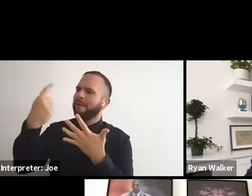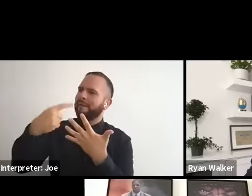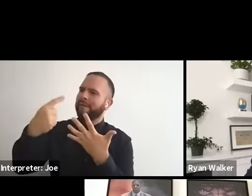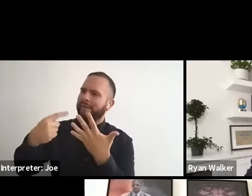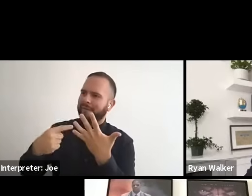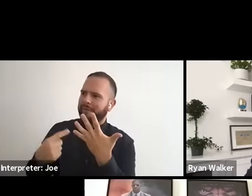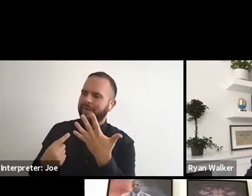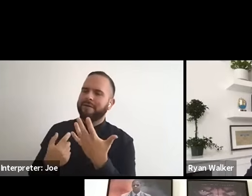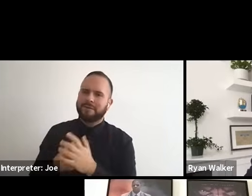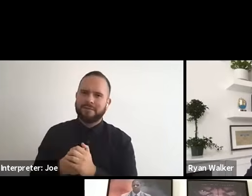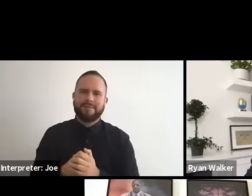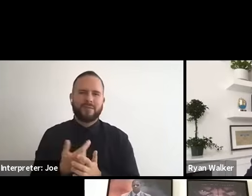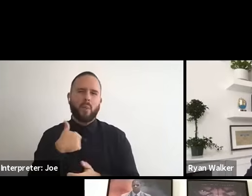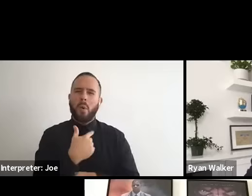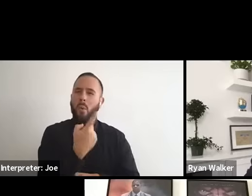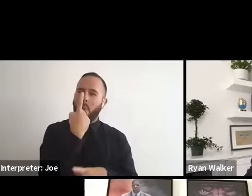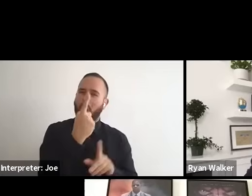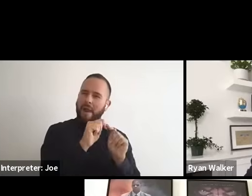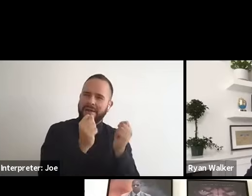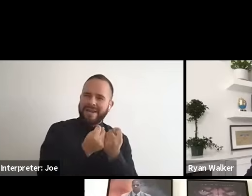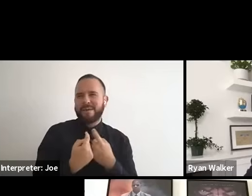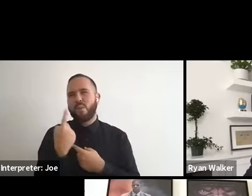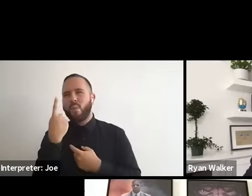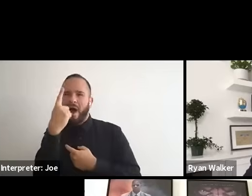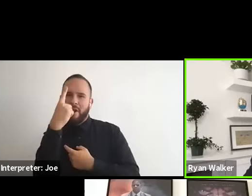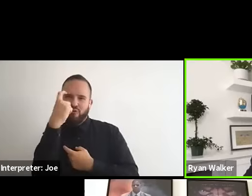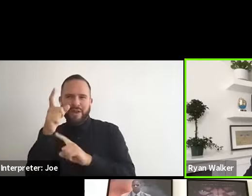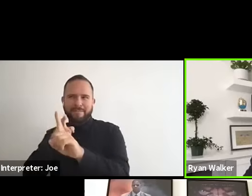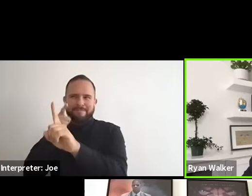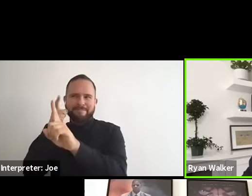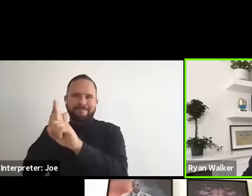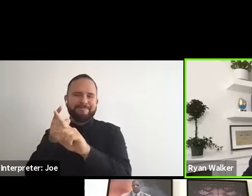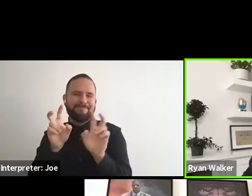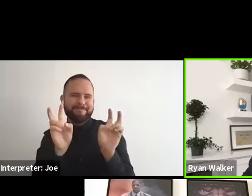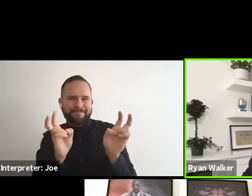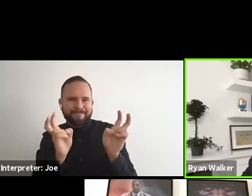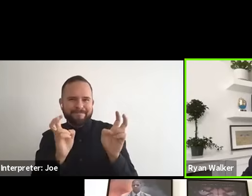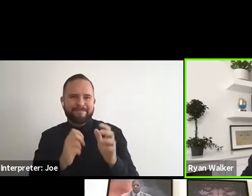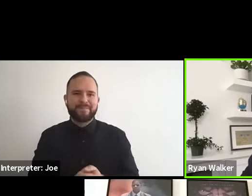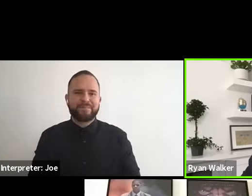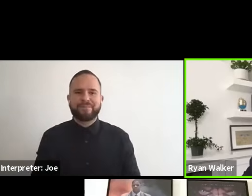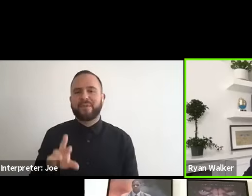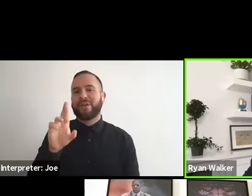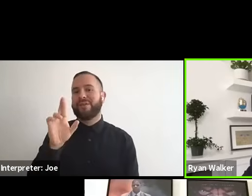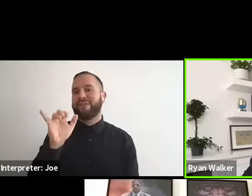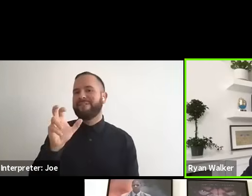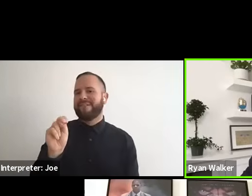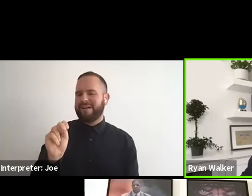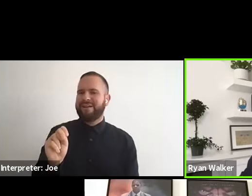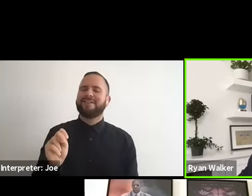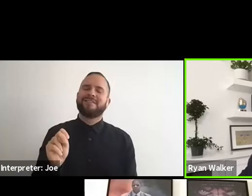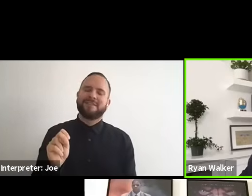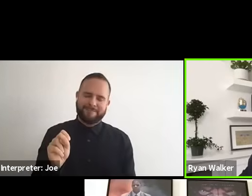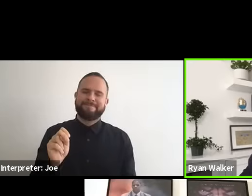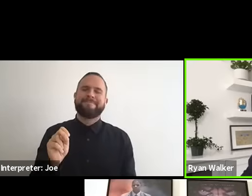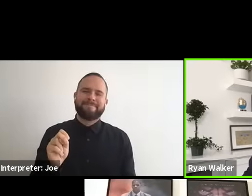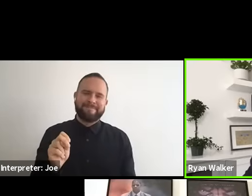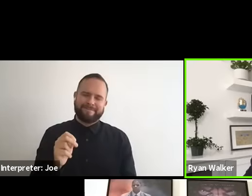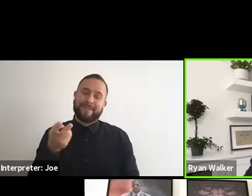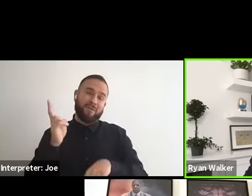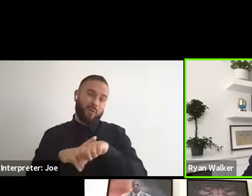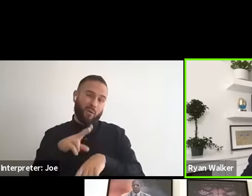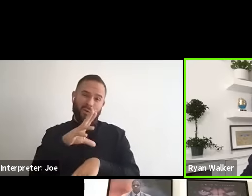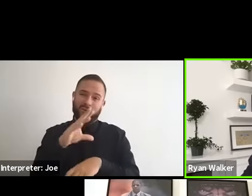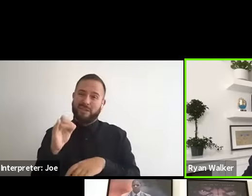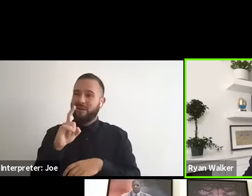We're kind of one team, one dream, so to speak. Absolutely. Yeah. And being so ingrained in an up and coming rising